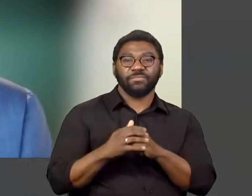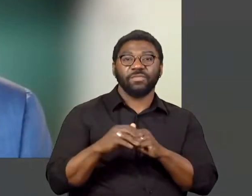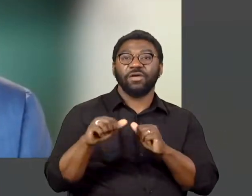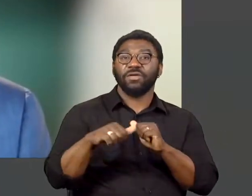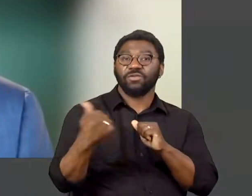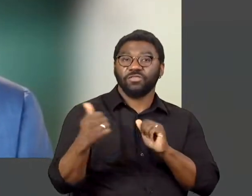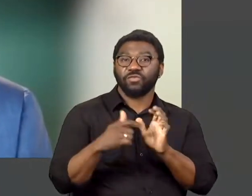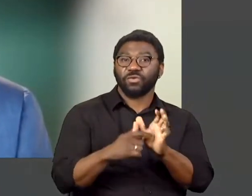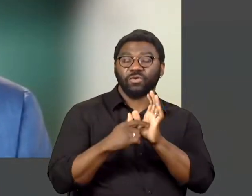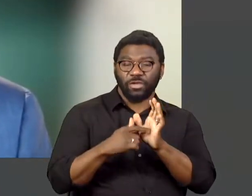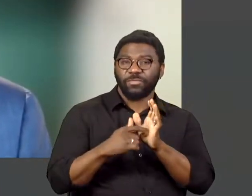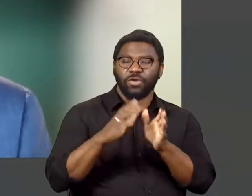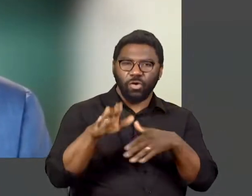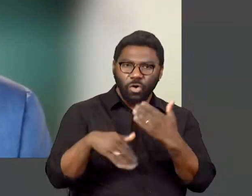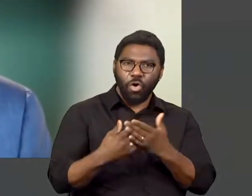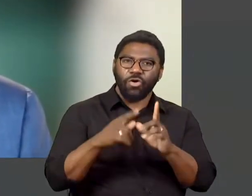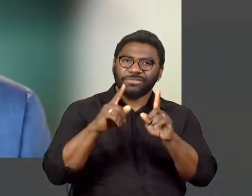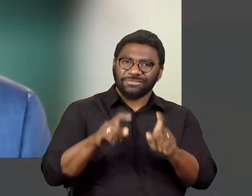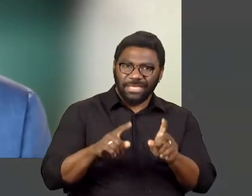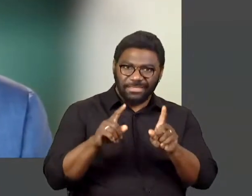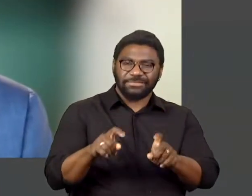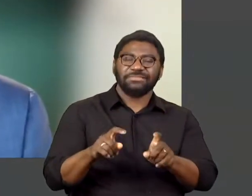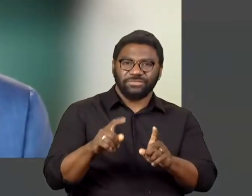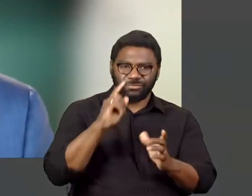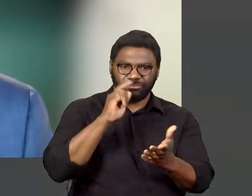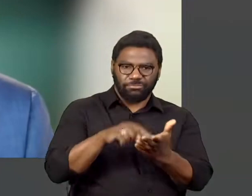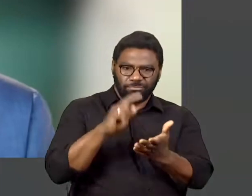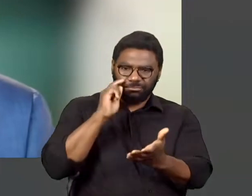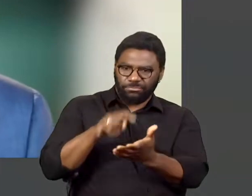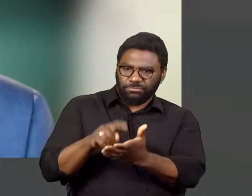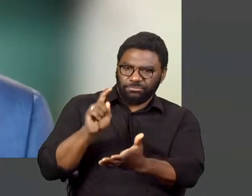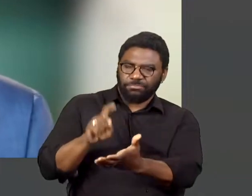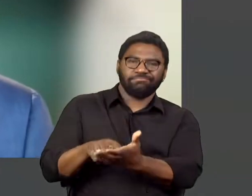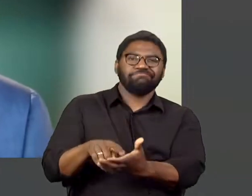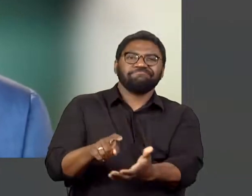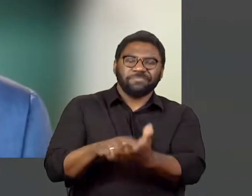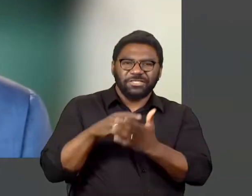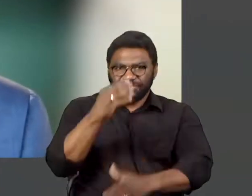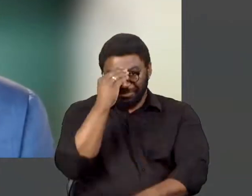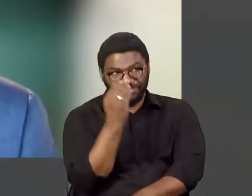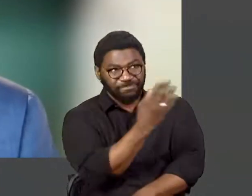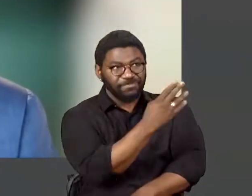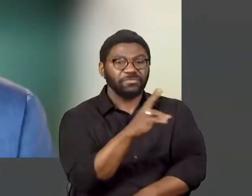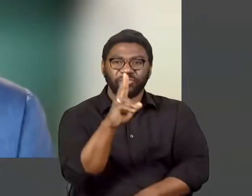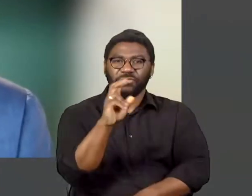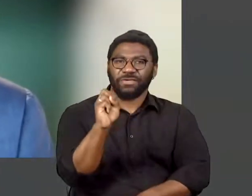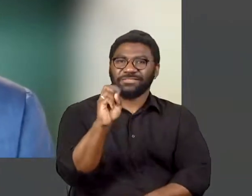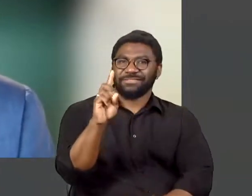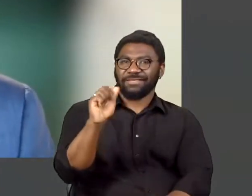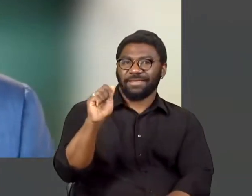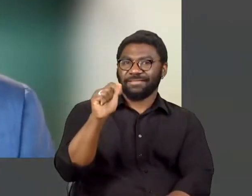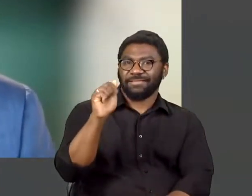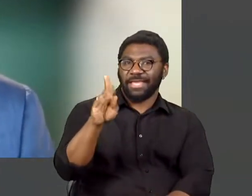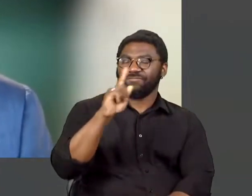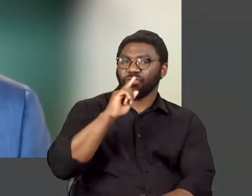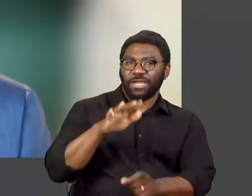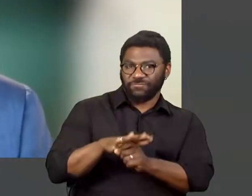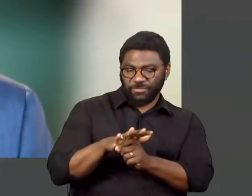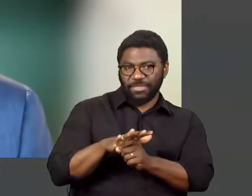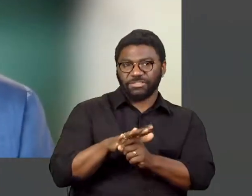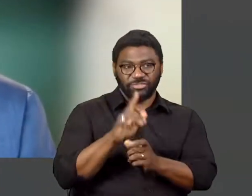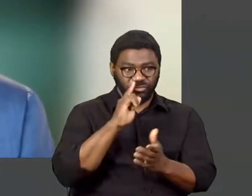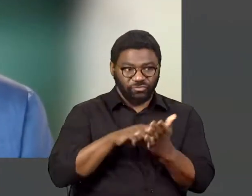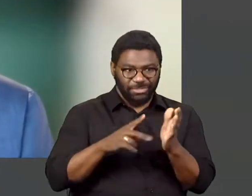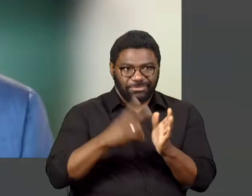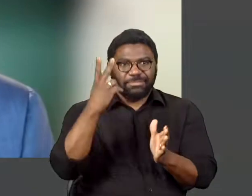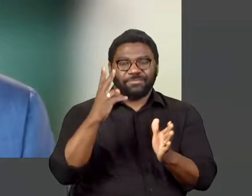all testing done to detect the presence of H5N1 must be reported to USDA labs for confirmation. This is helping us to